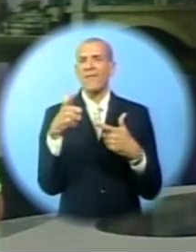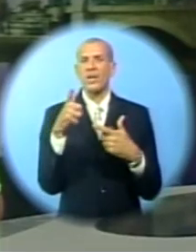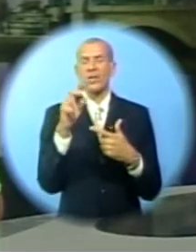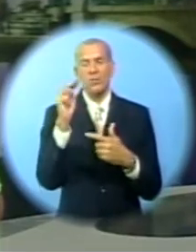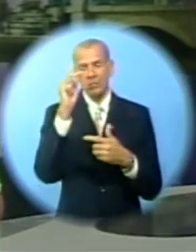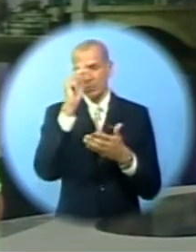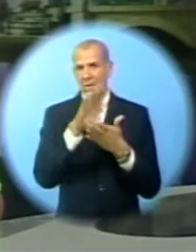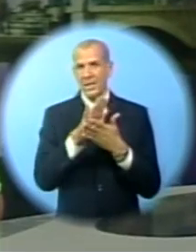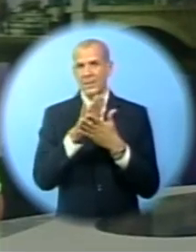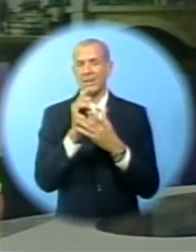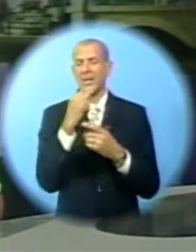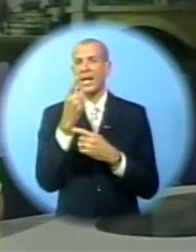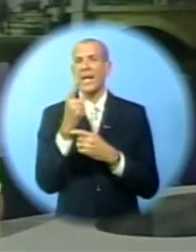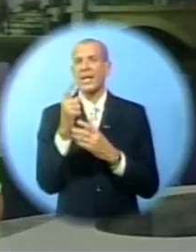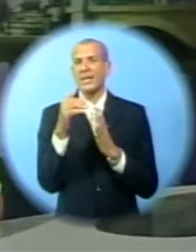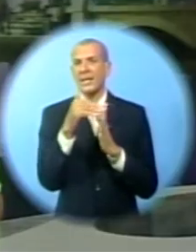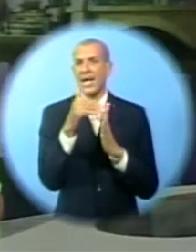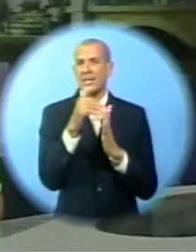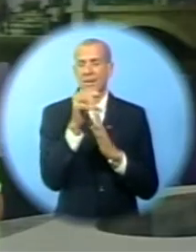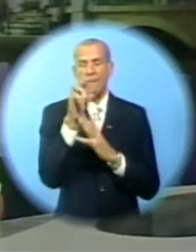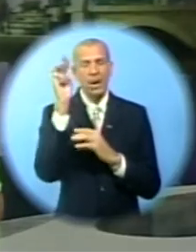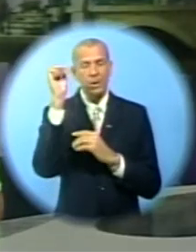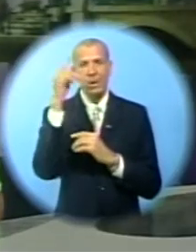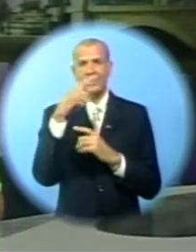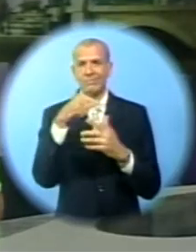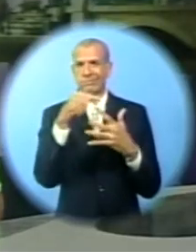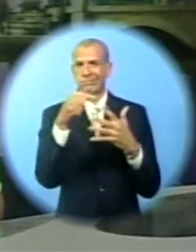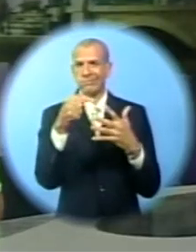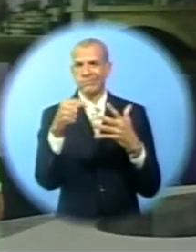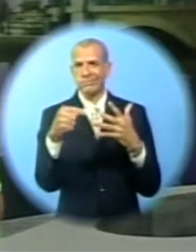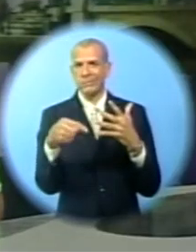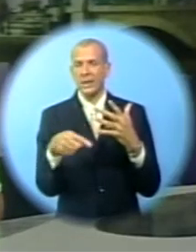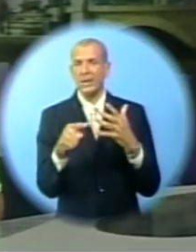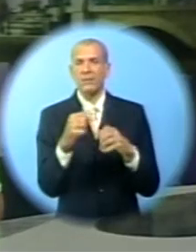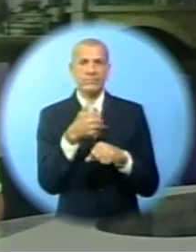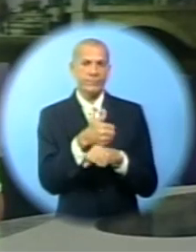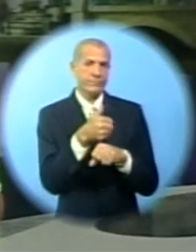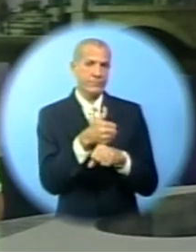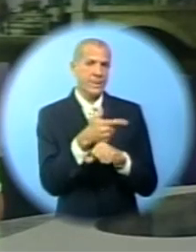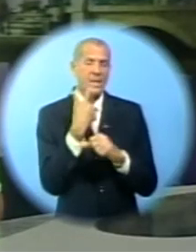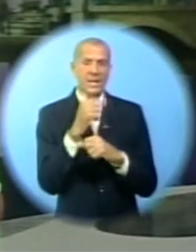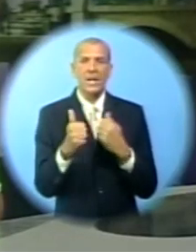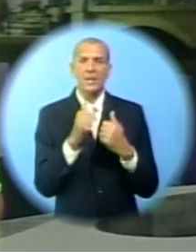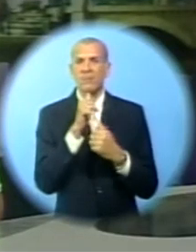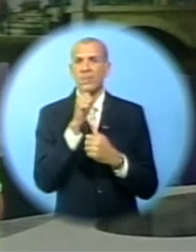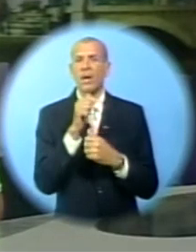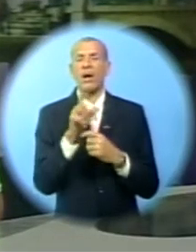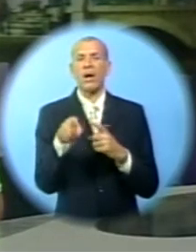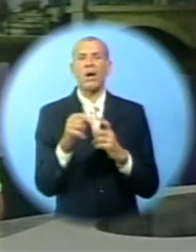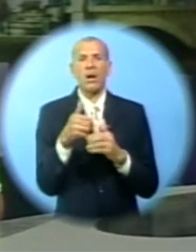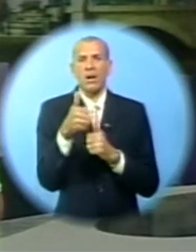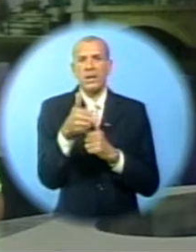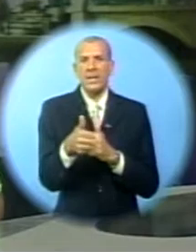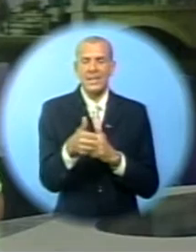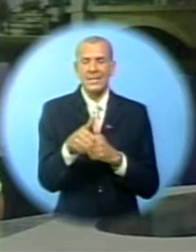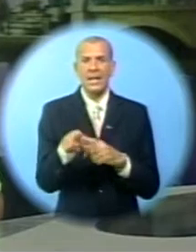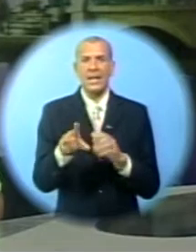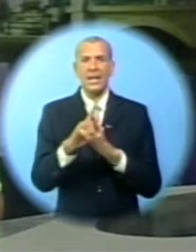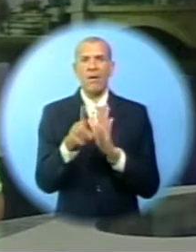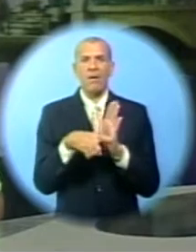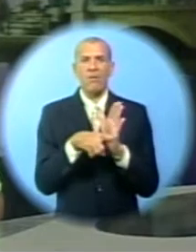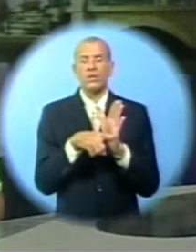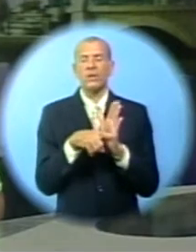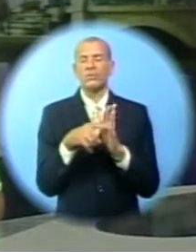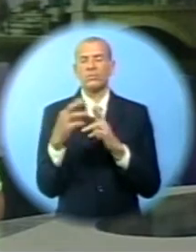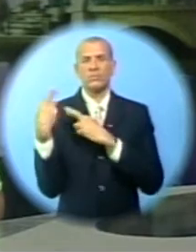action was taken against McDowell on a number of grounds. These include charges that he acted beyond his legal authority by instructing